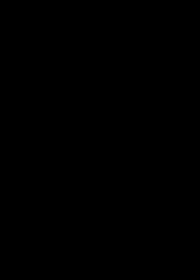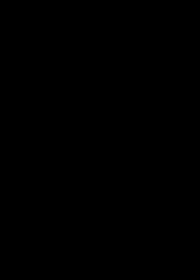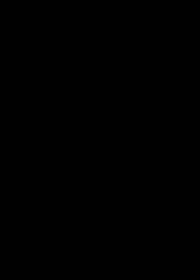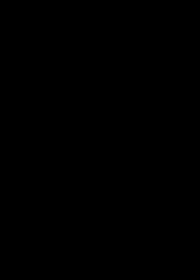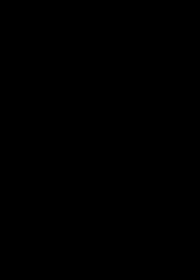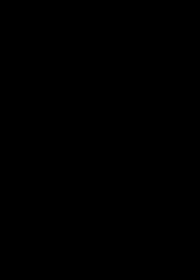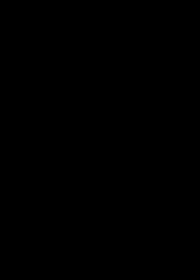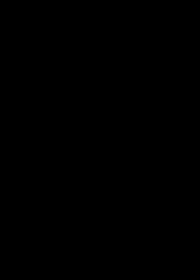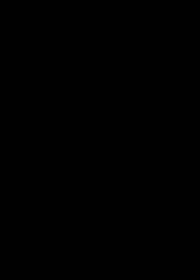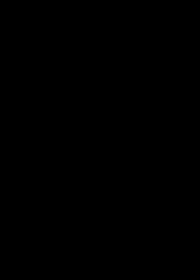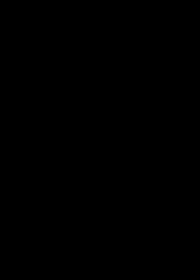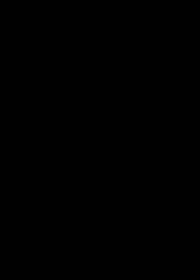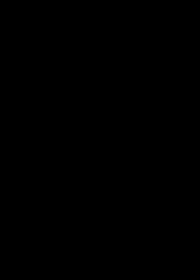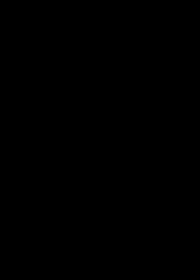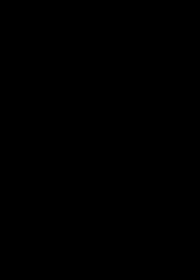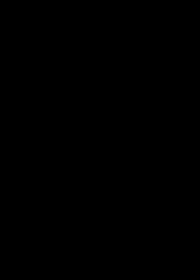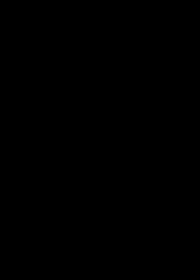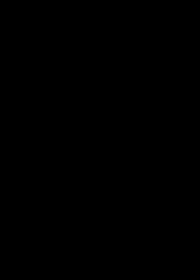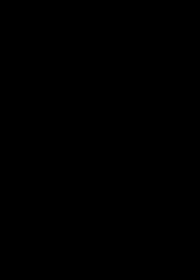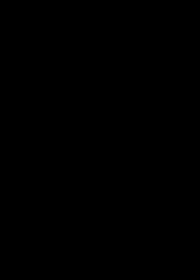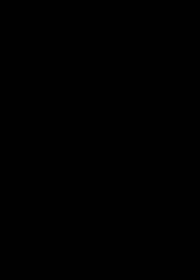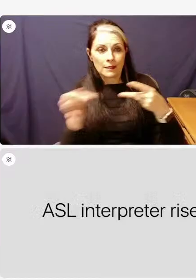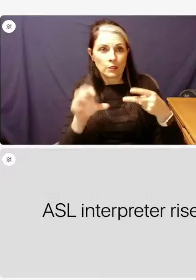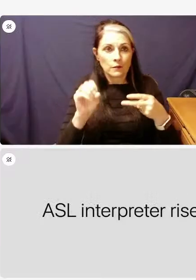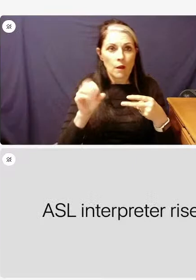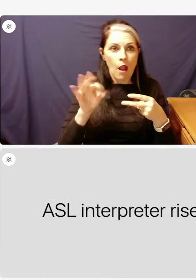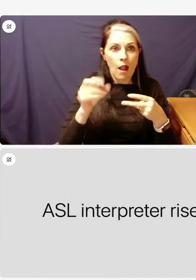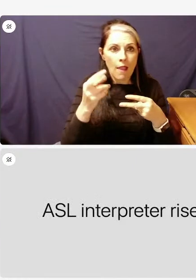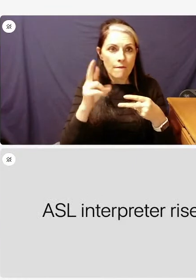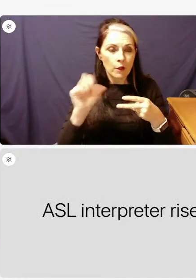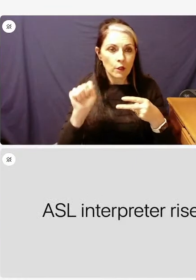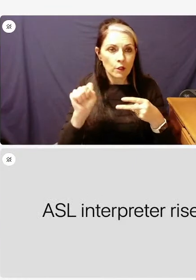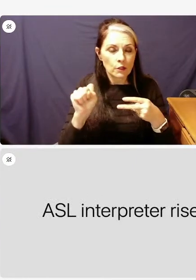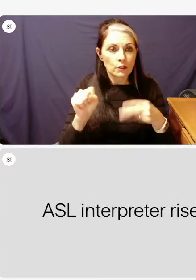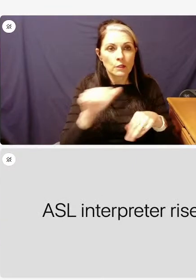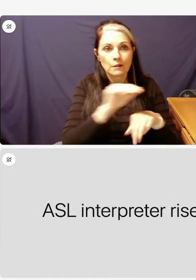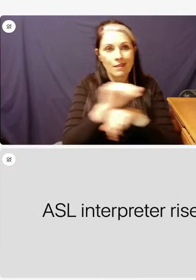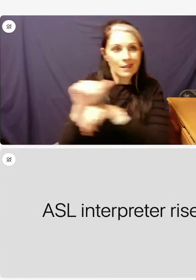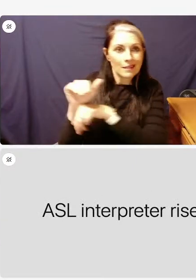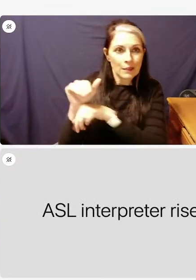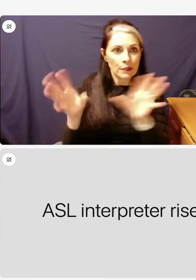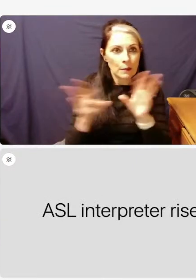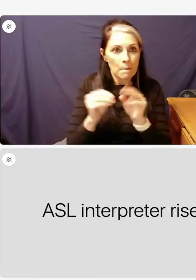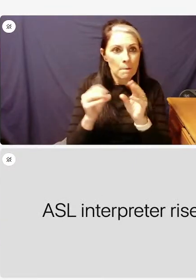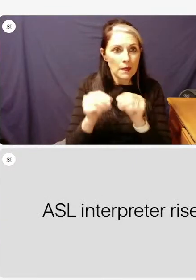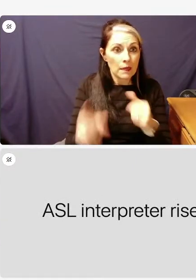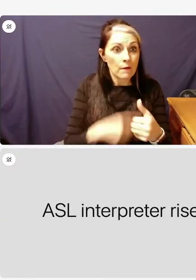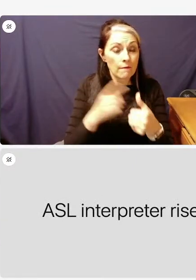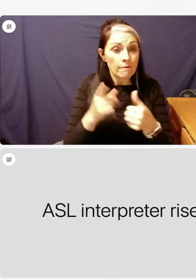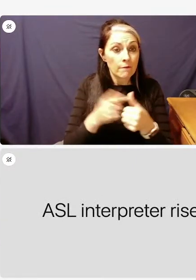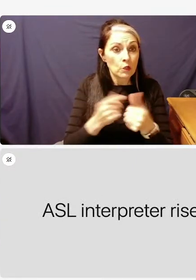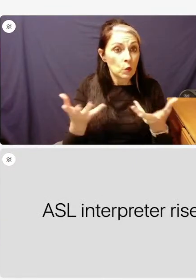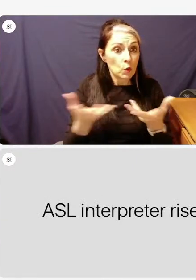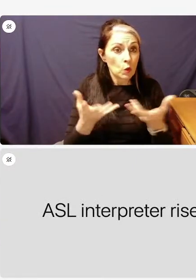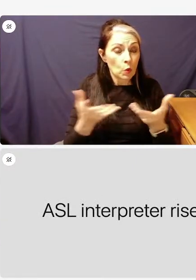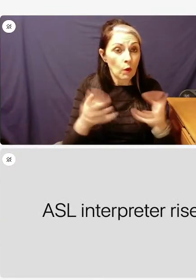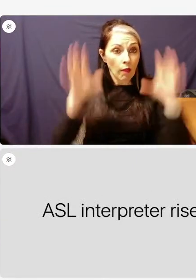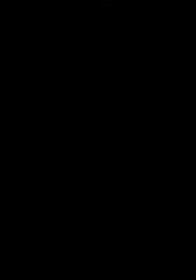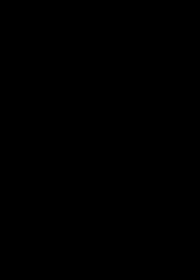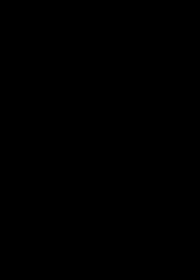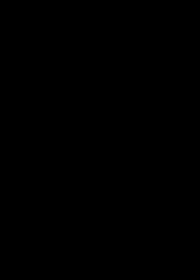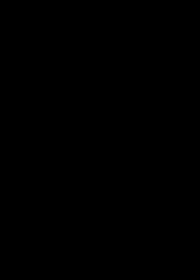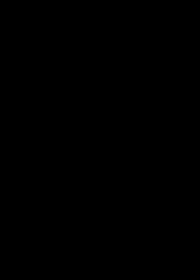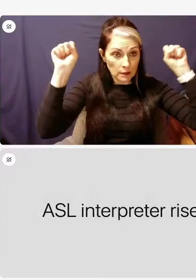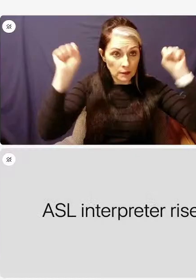into the selection of officers for uh this evening's meeting the first one being the president and again just a